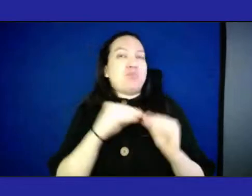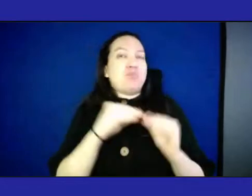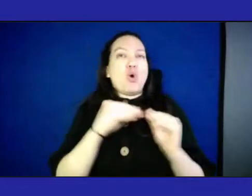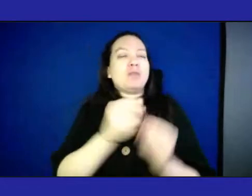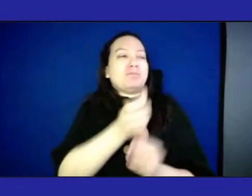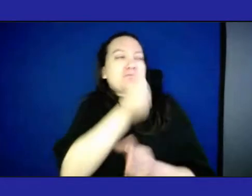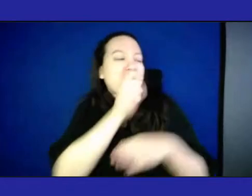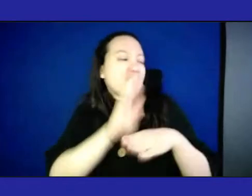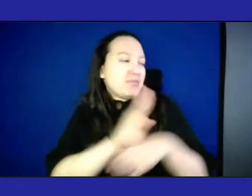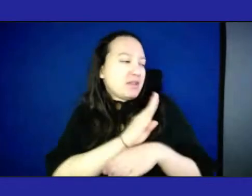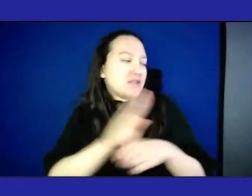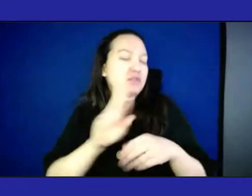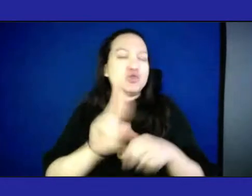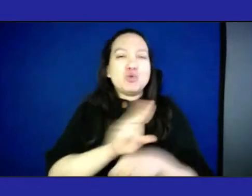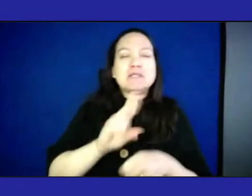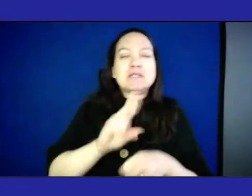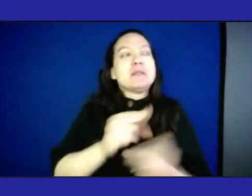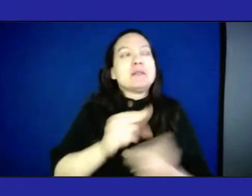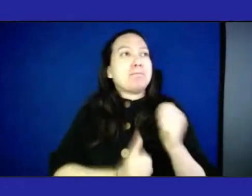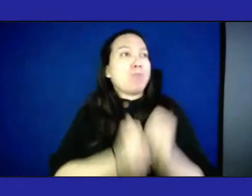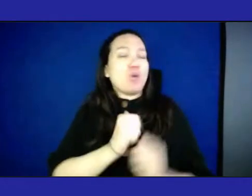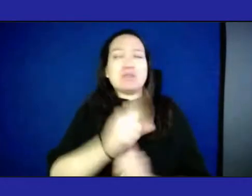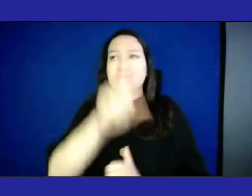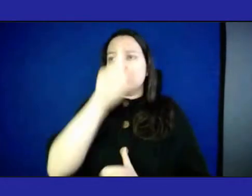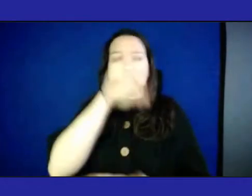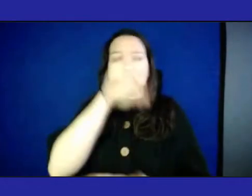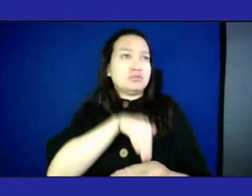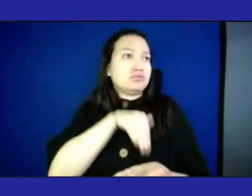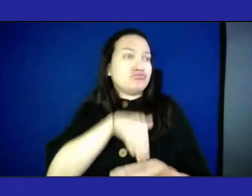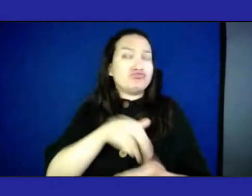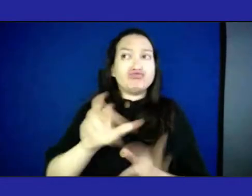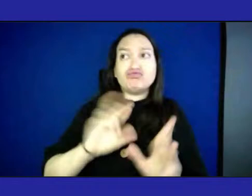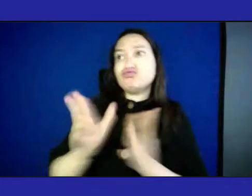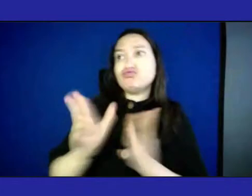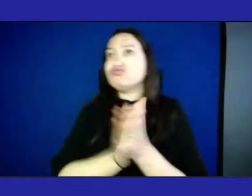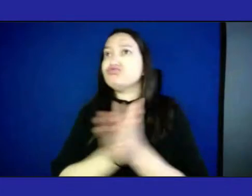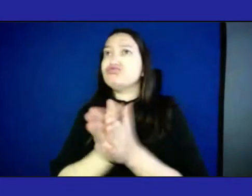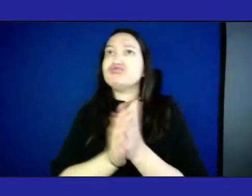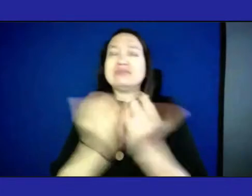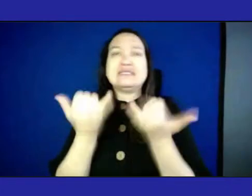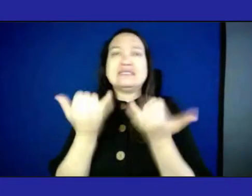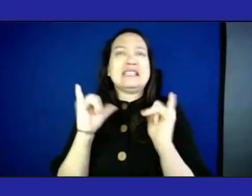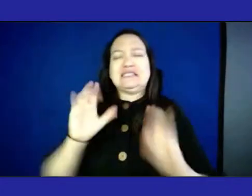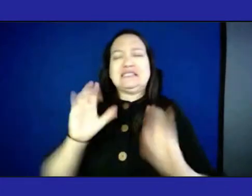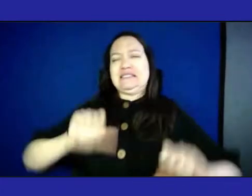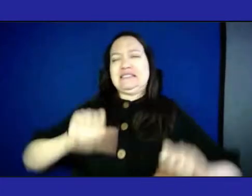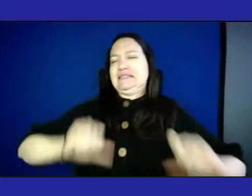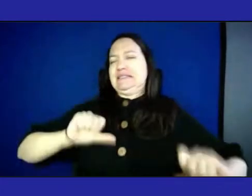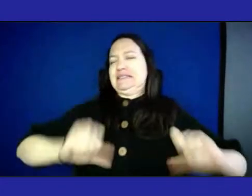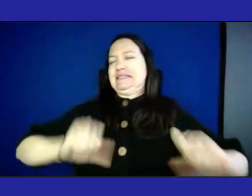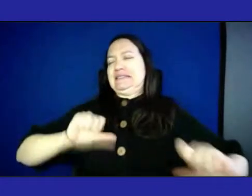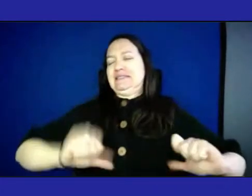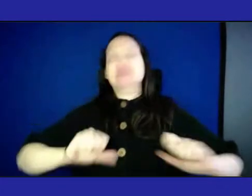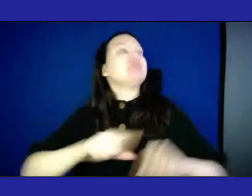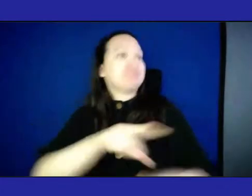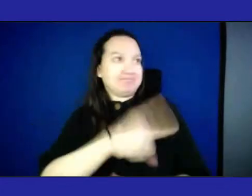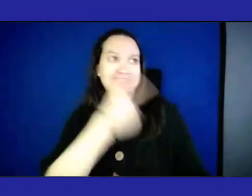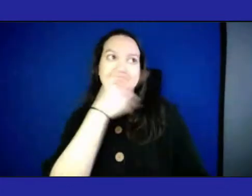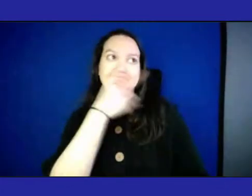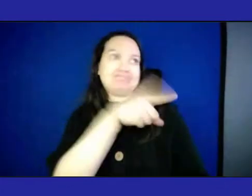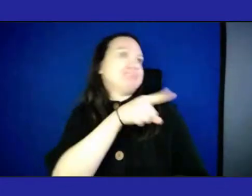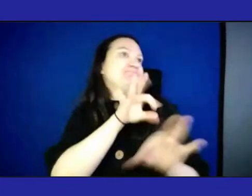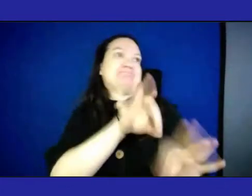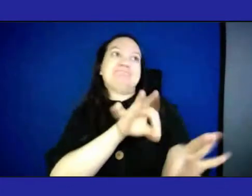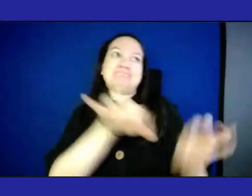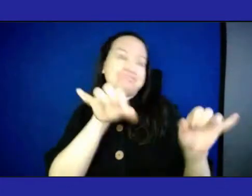think most practitioners are on board, or you think there's still a lot of... I think you identified it exactly across the board. I think